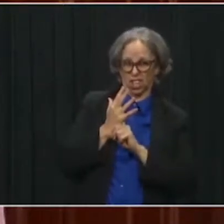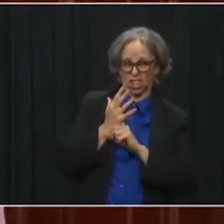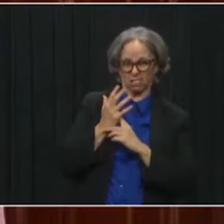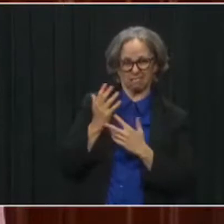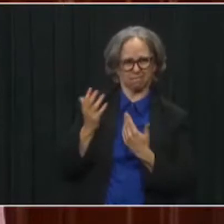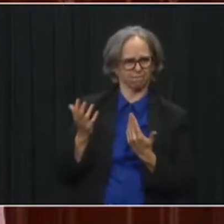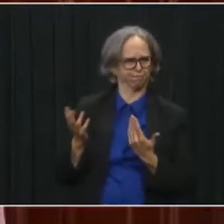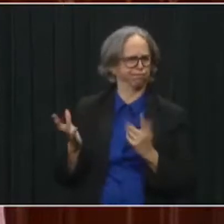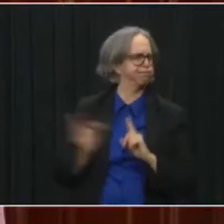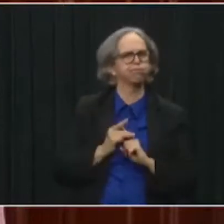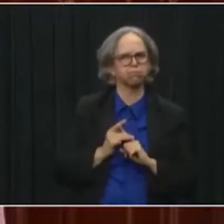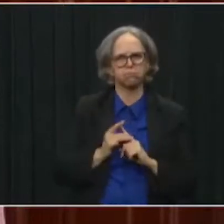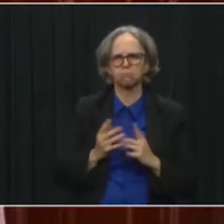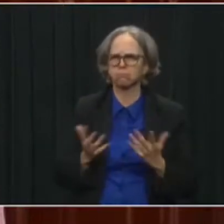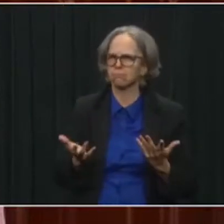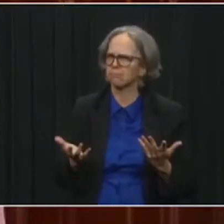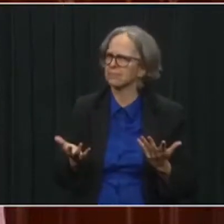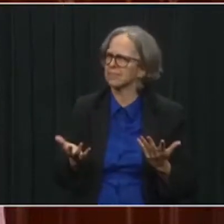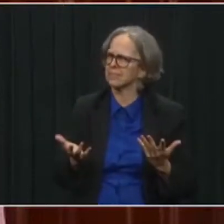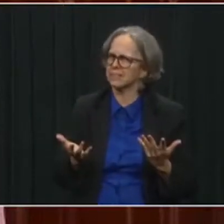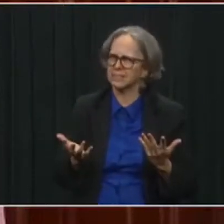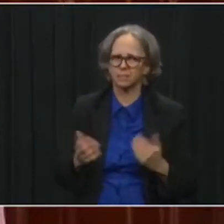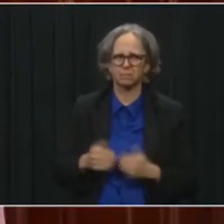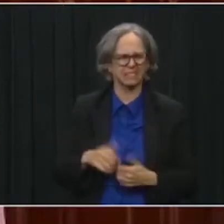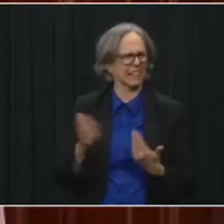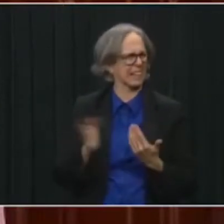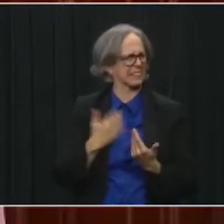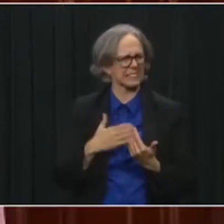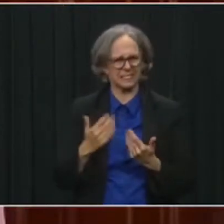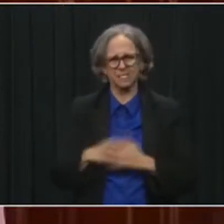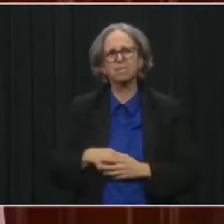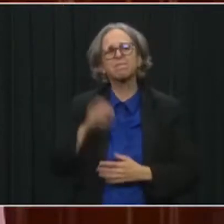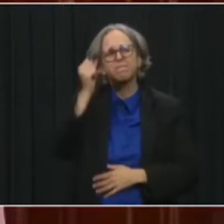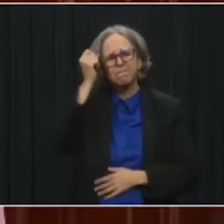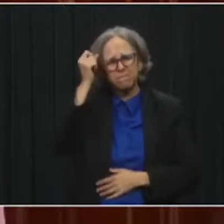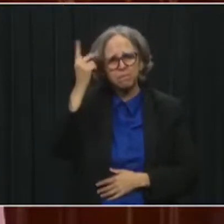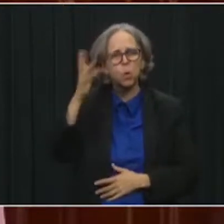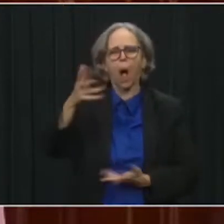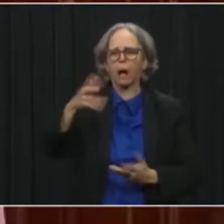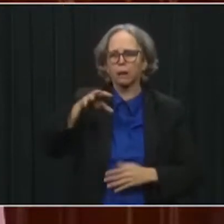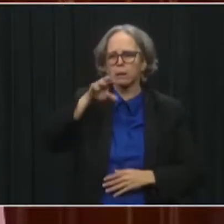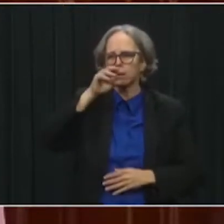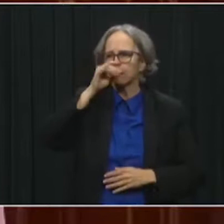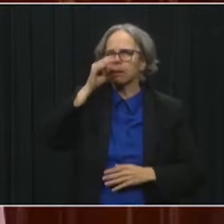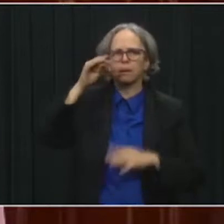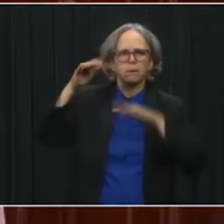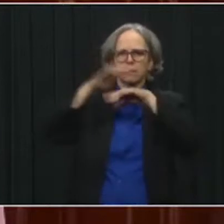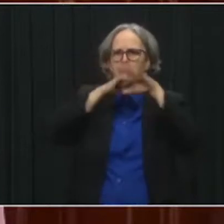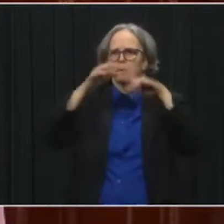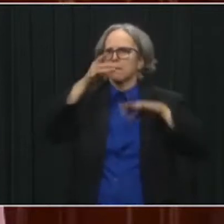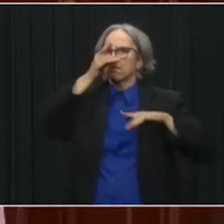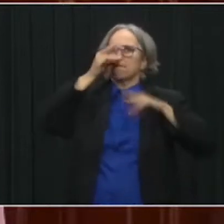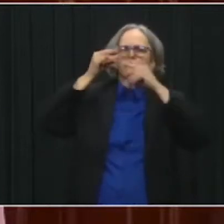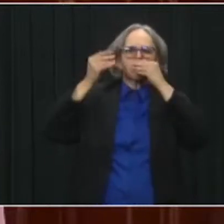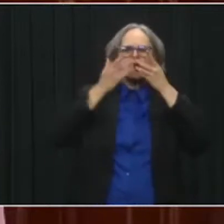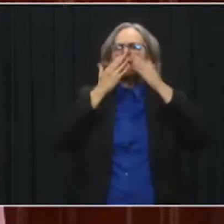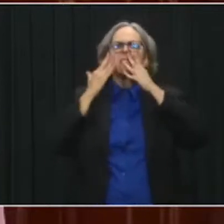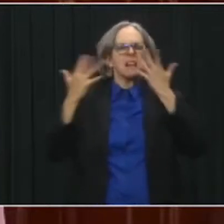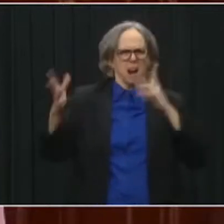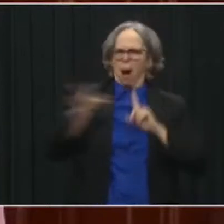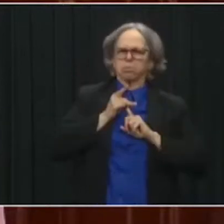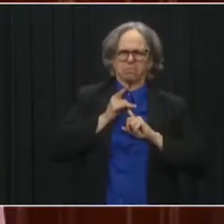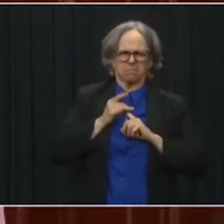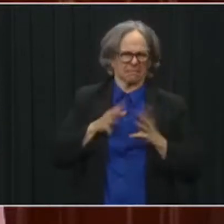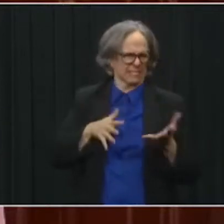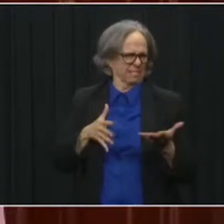and mouth to another person's nose and mouth. Now, estimates are that it's about 50% more